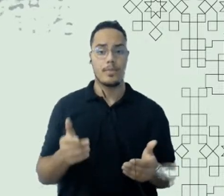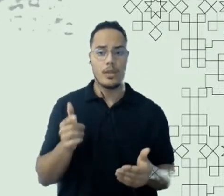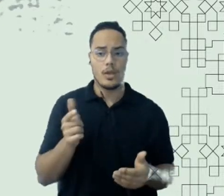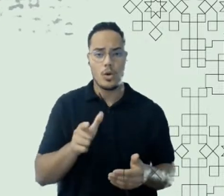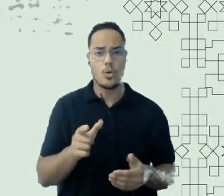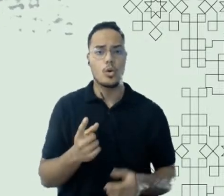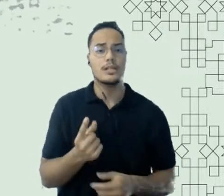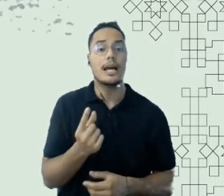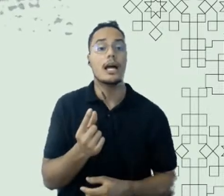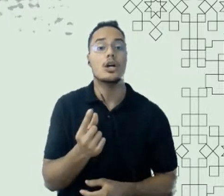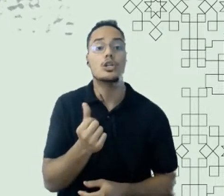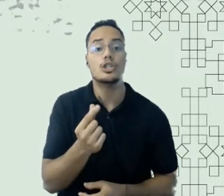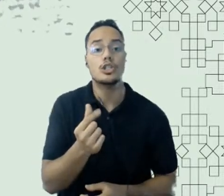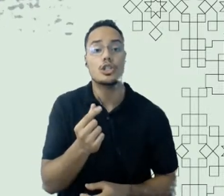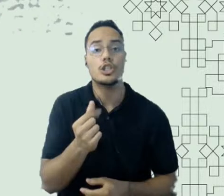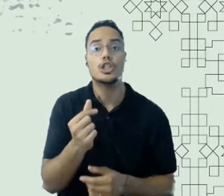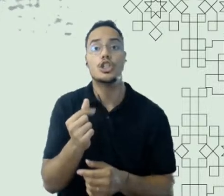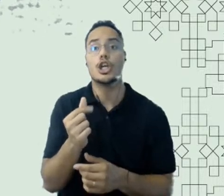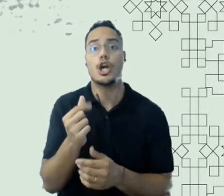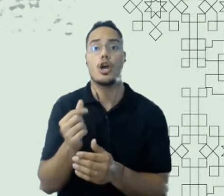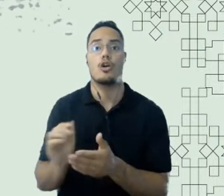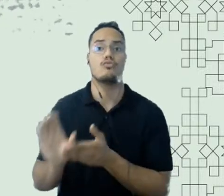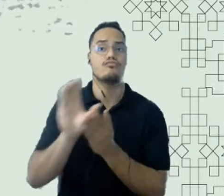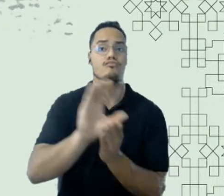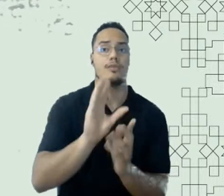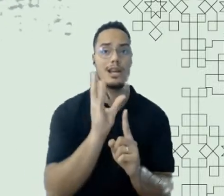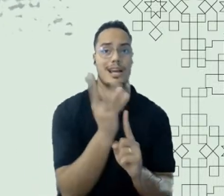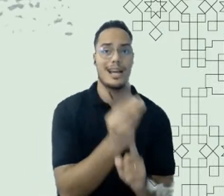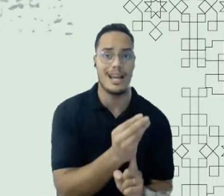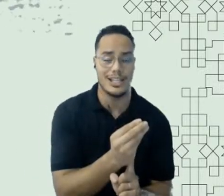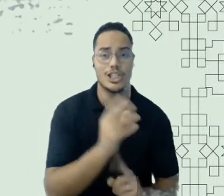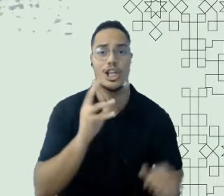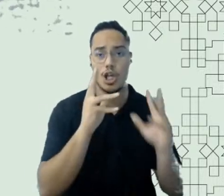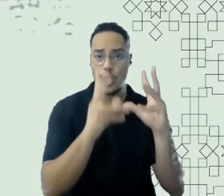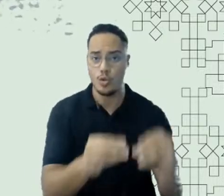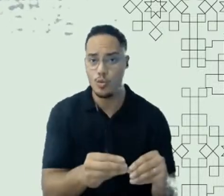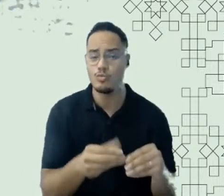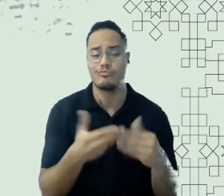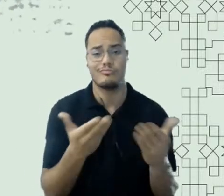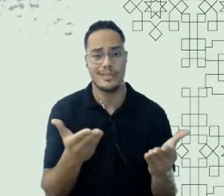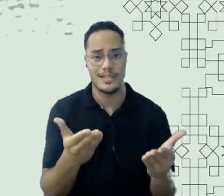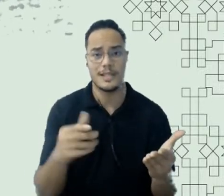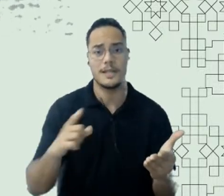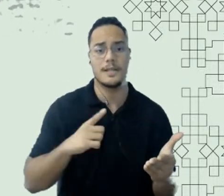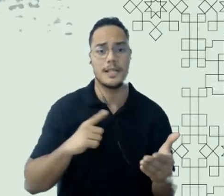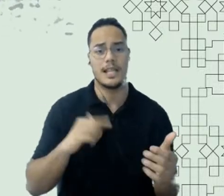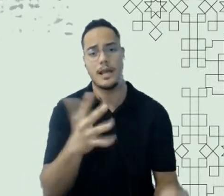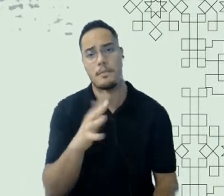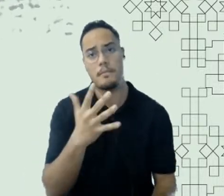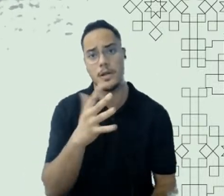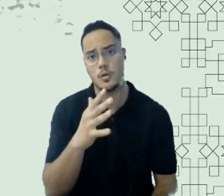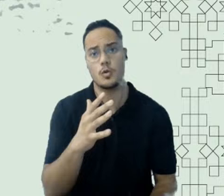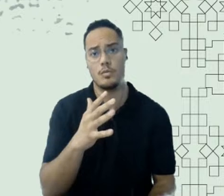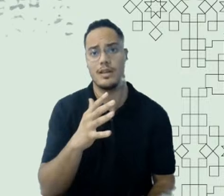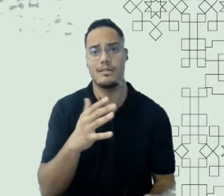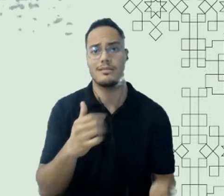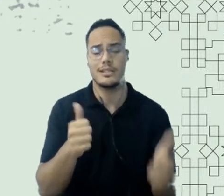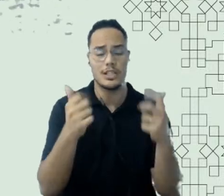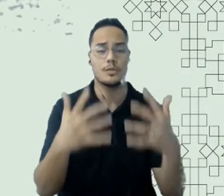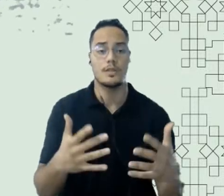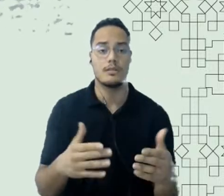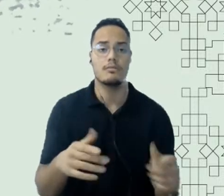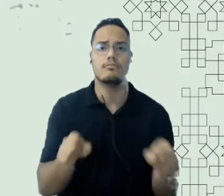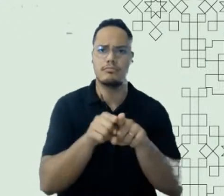So it's more like this. But many people who are in the public